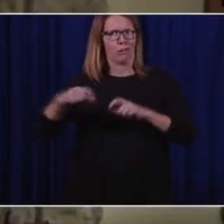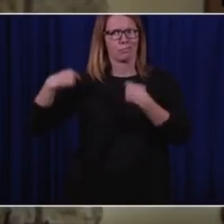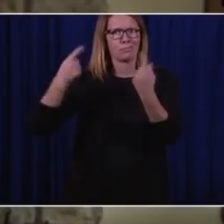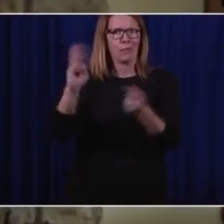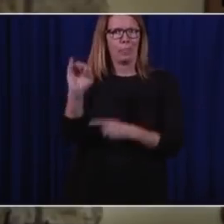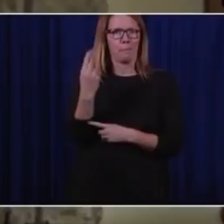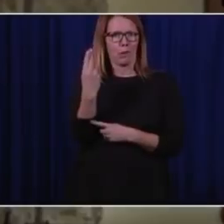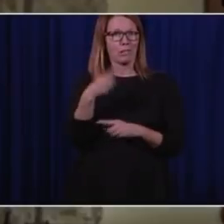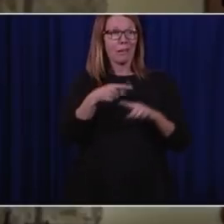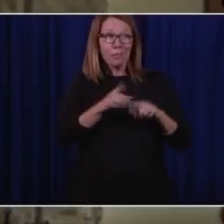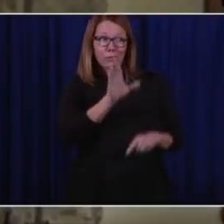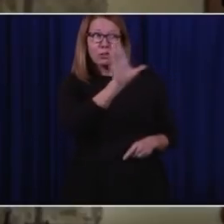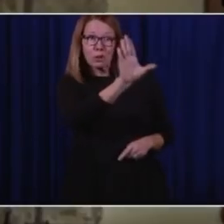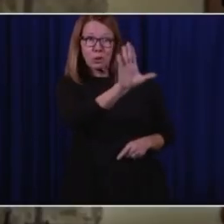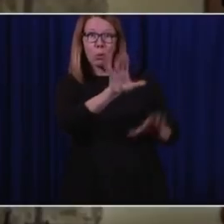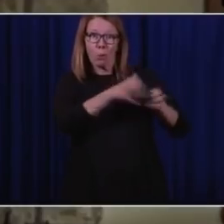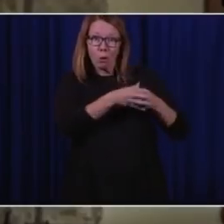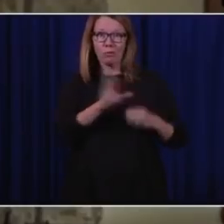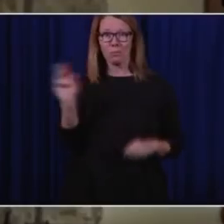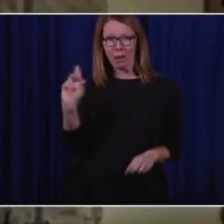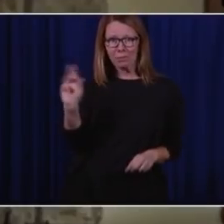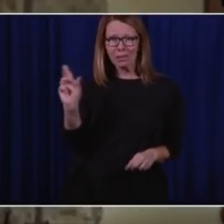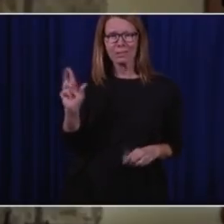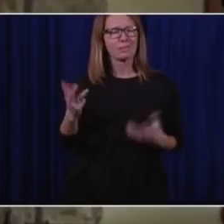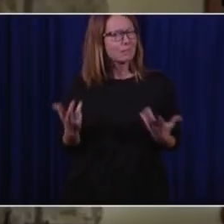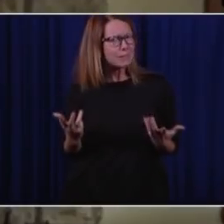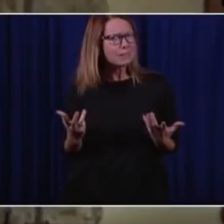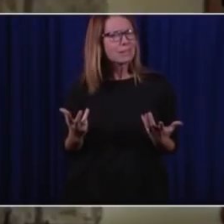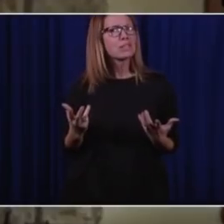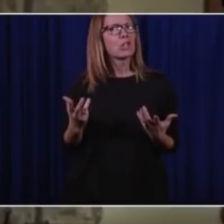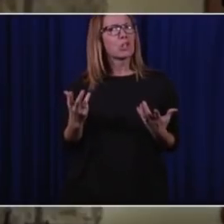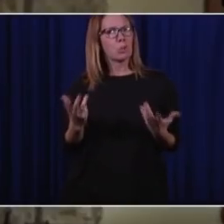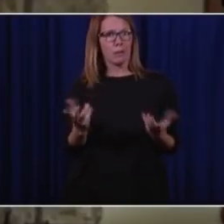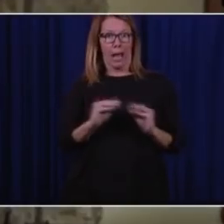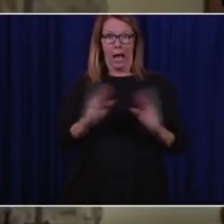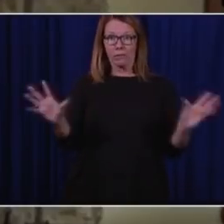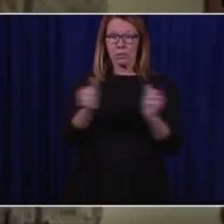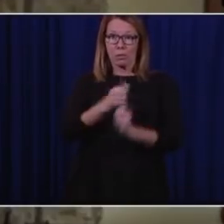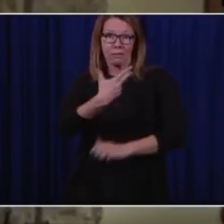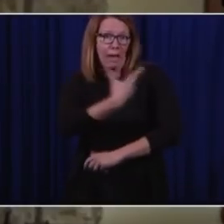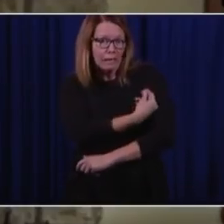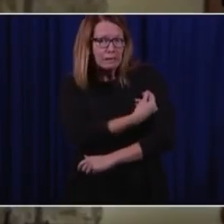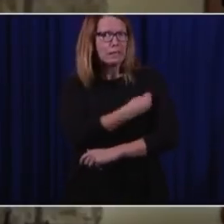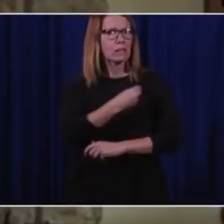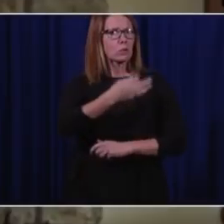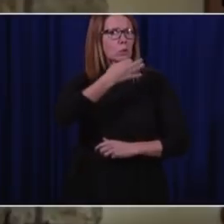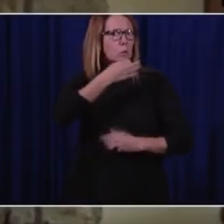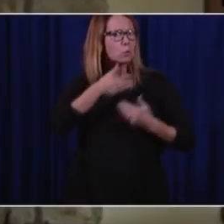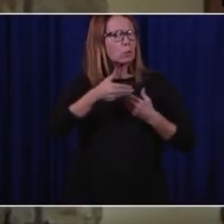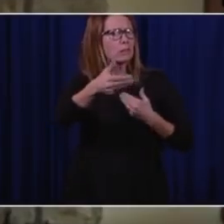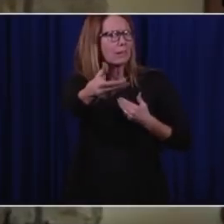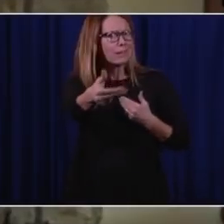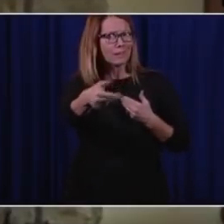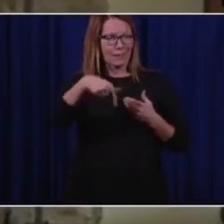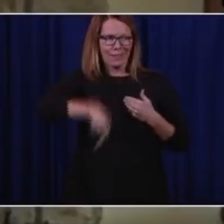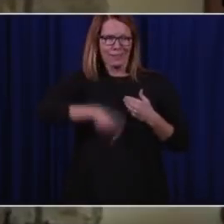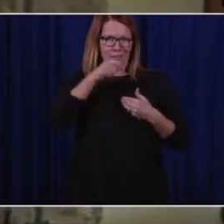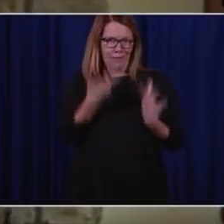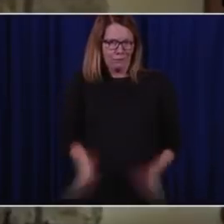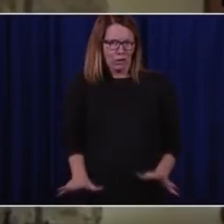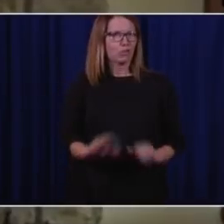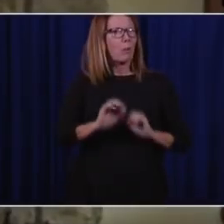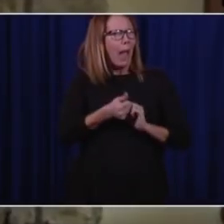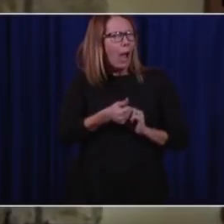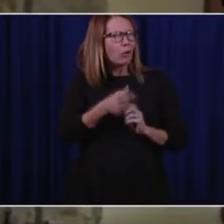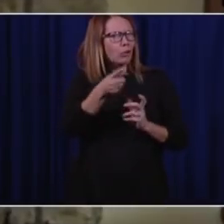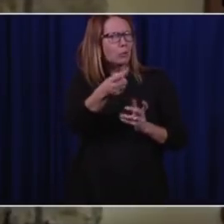of your party, and this pandemic is far from over, even with a vaccine in the horizon. So how do you plan to address this continuous